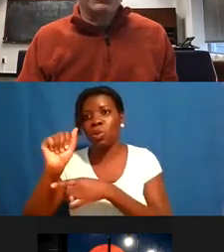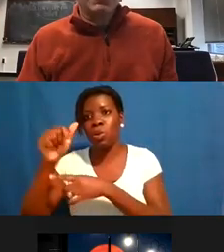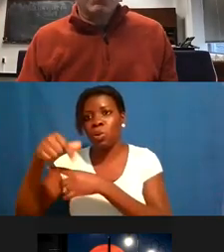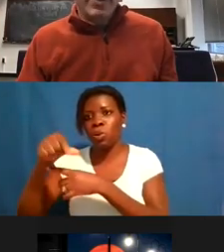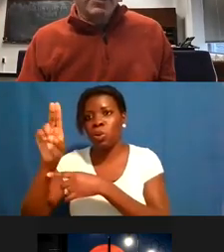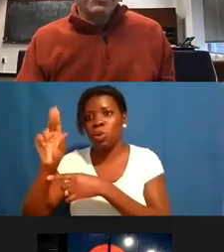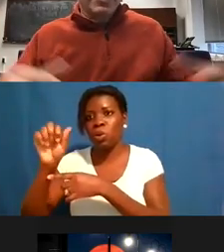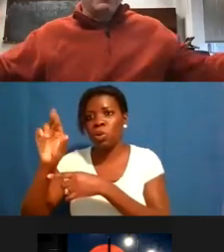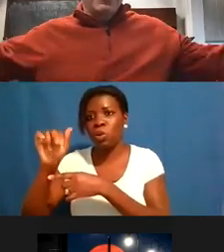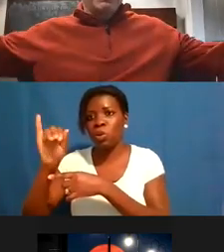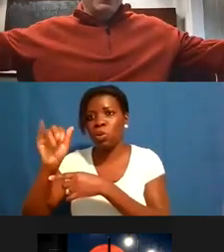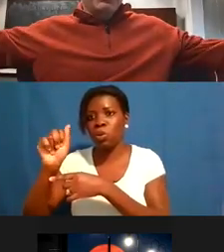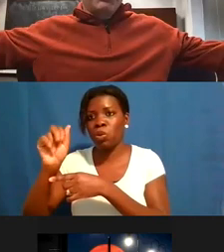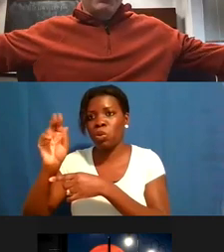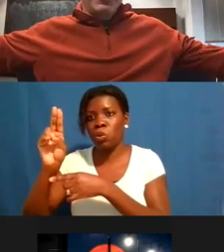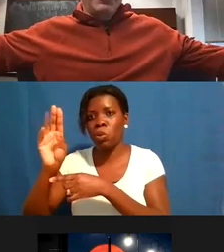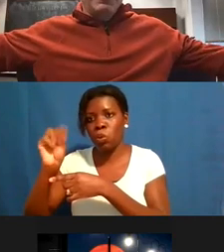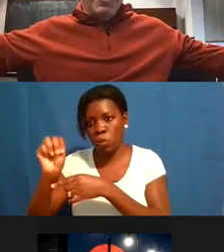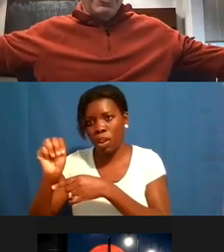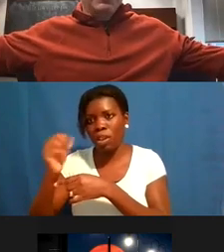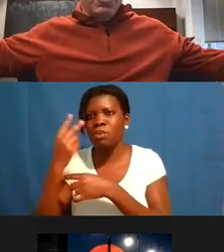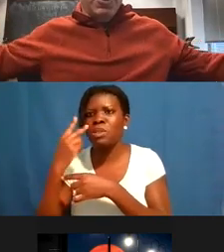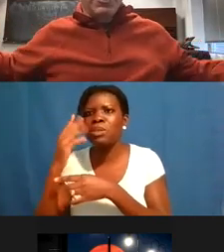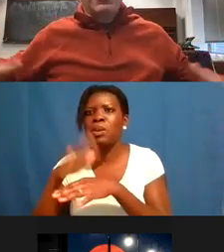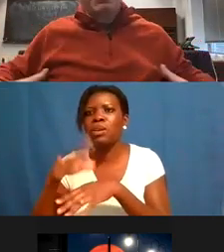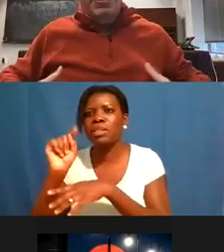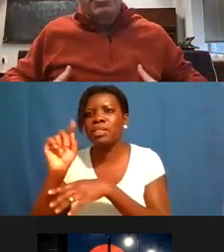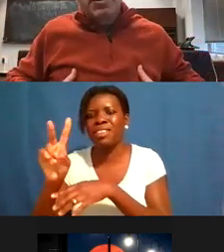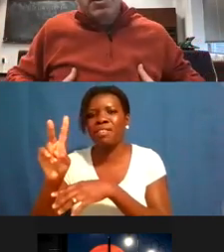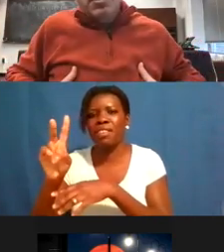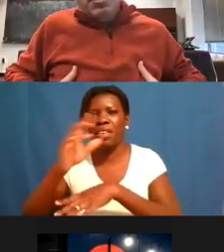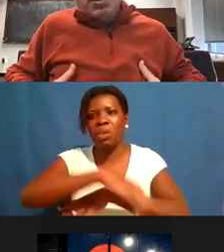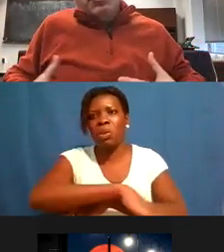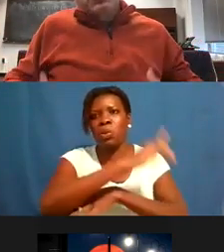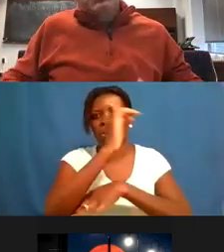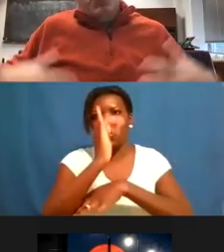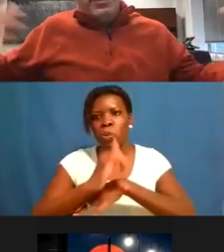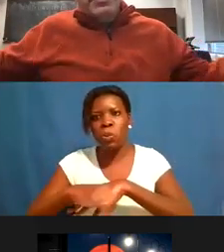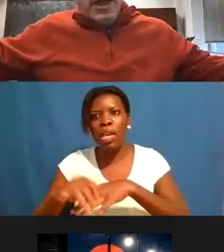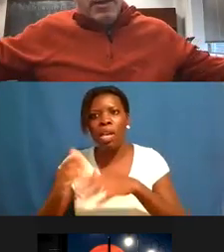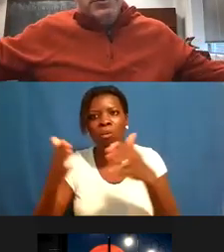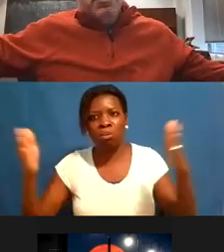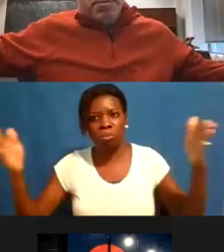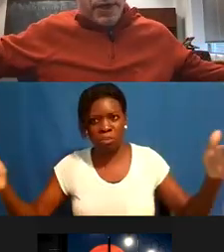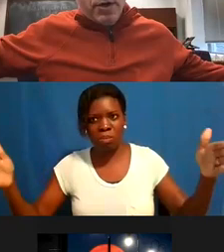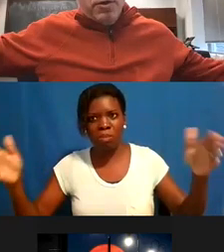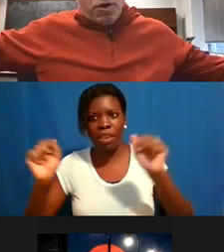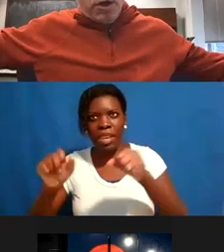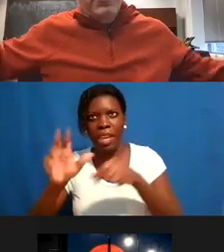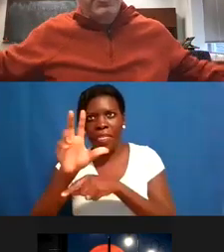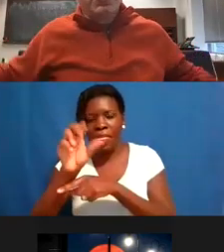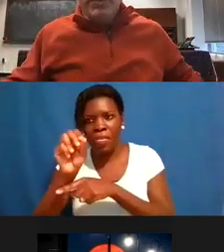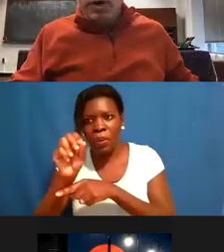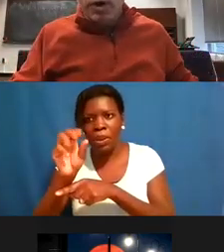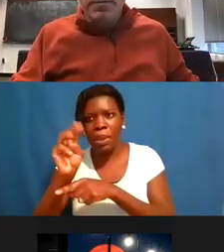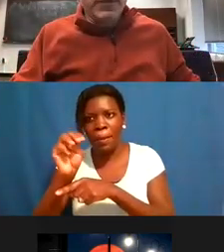large whales. They can be up to 30 meters long. That's about 20 times bigger, longer